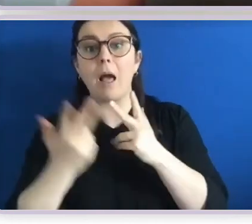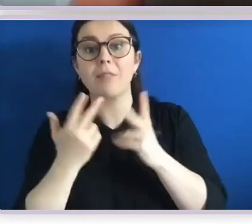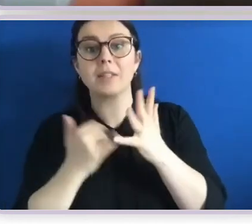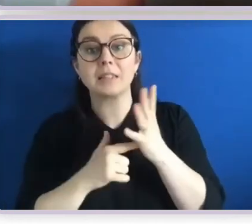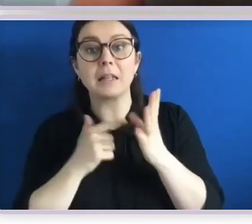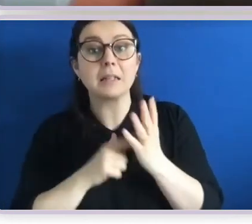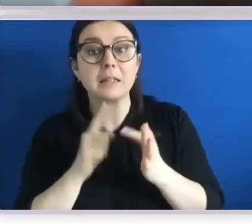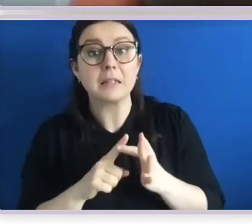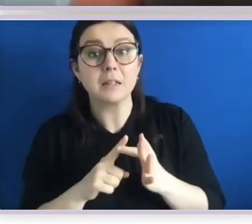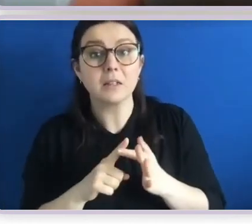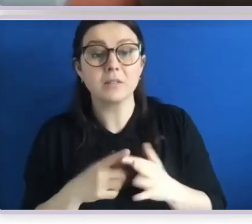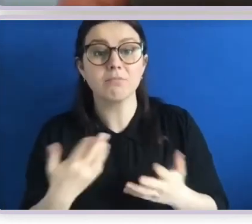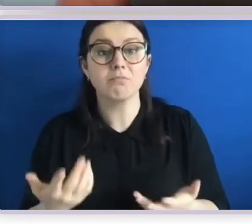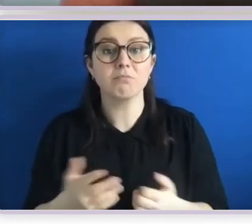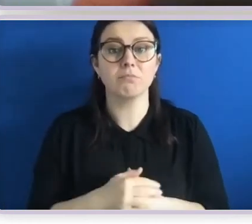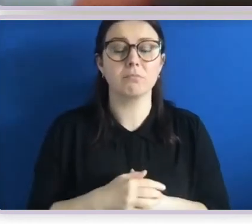We will. So,